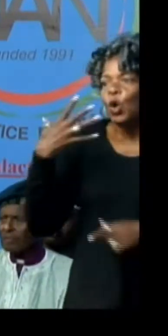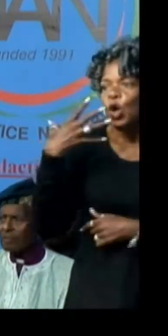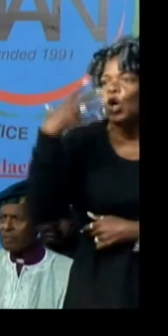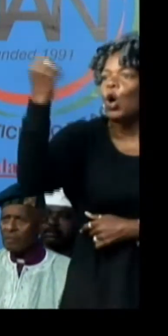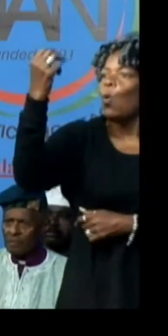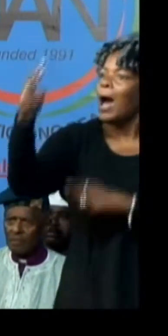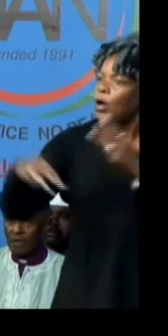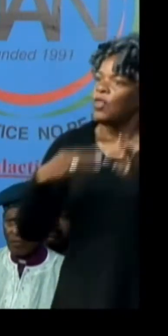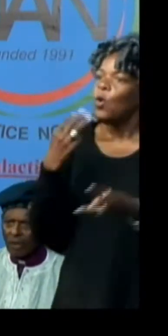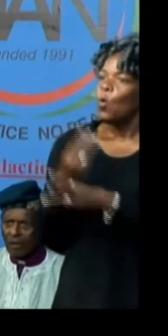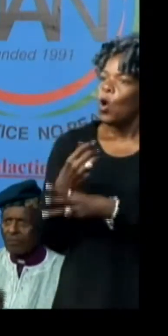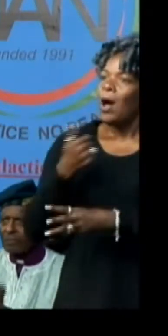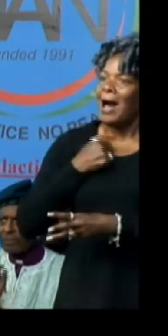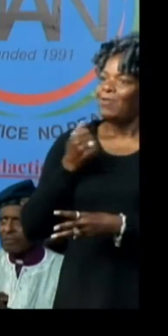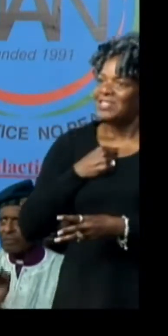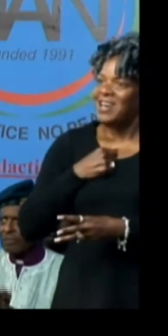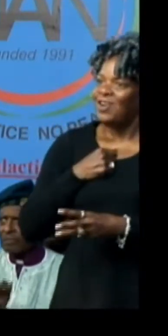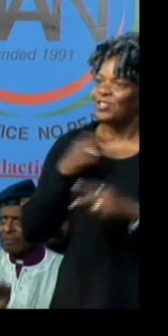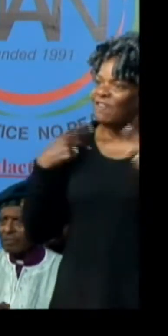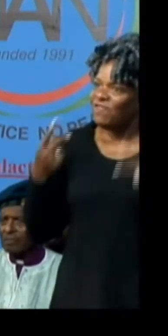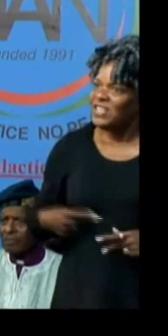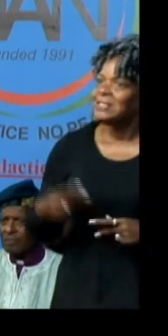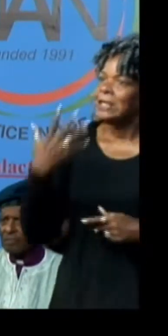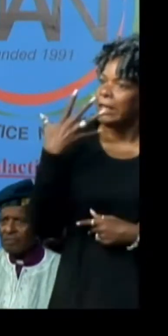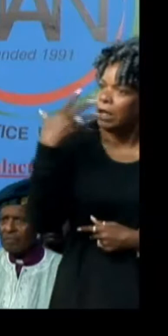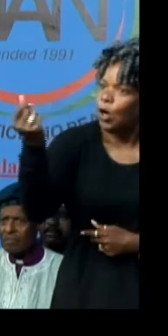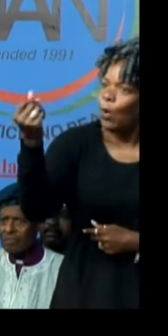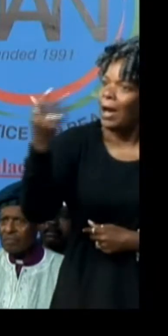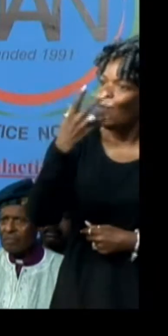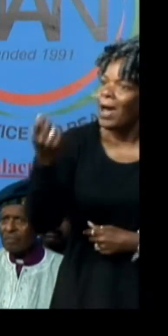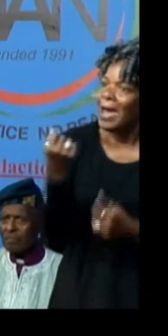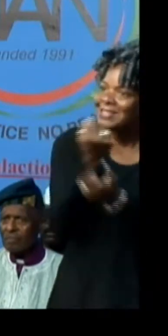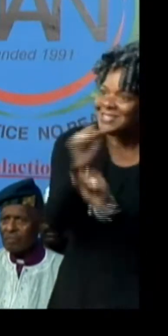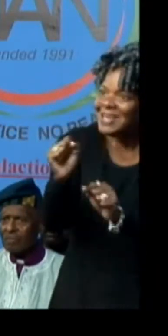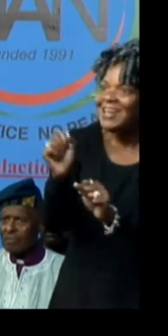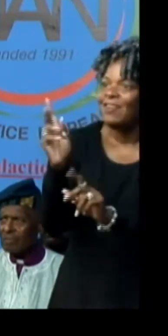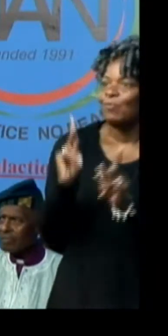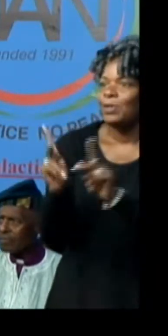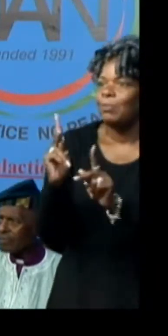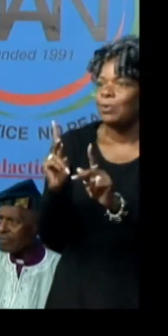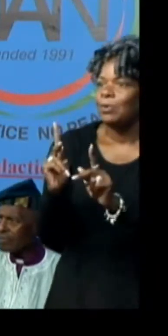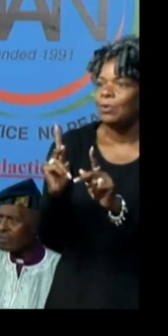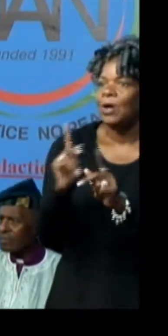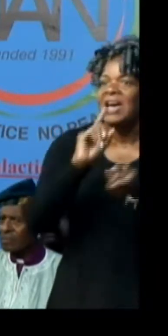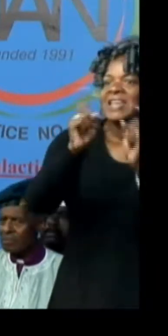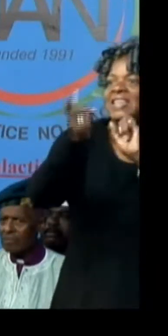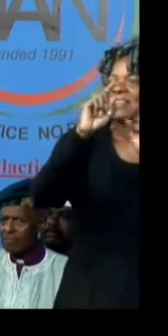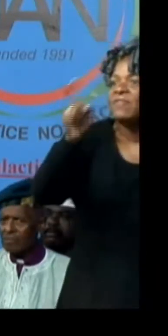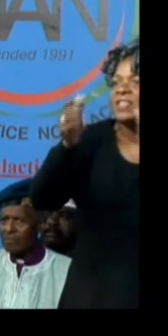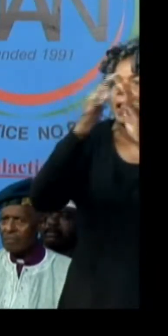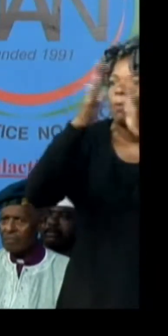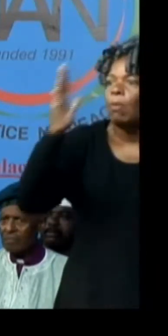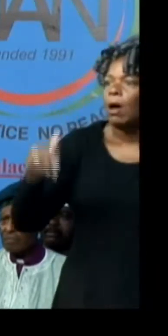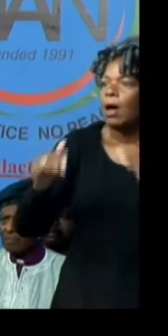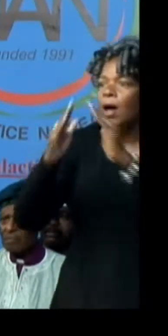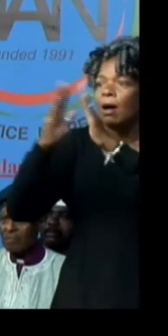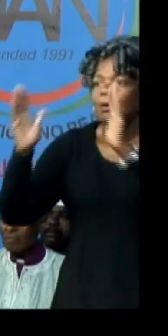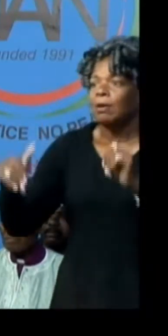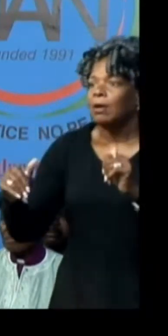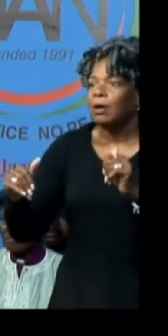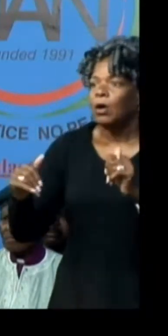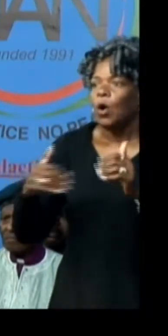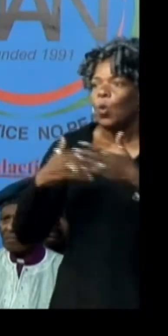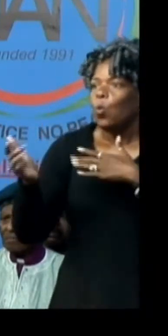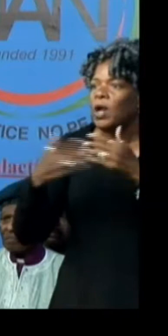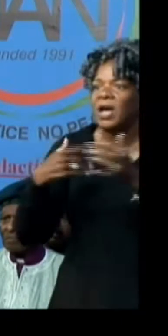save the people. And give them the shelter, give them whatever they